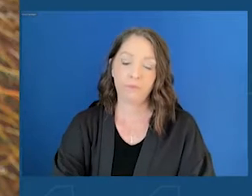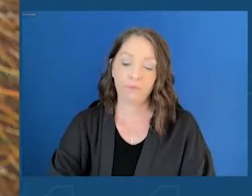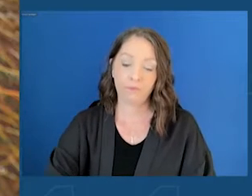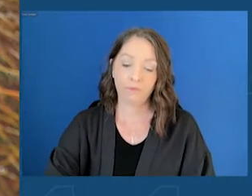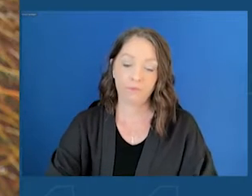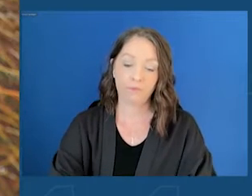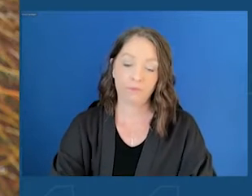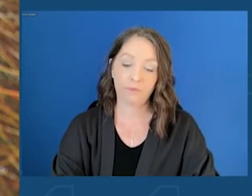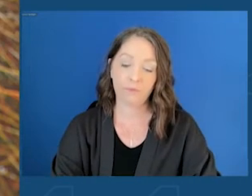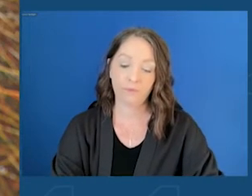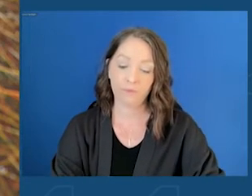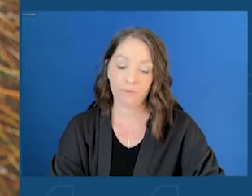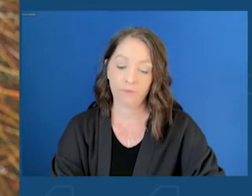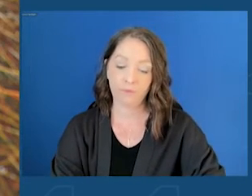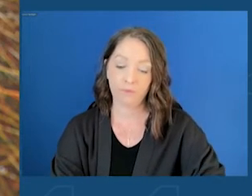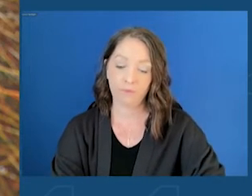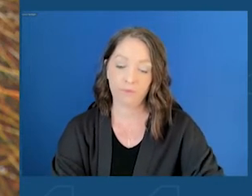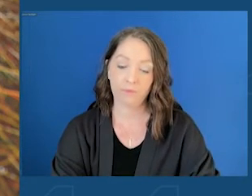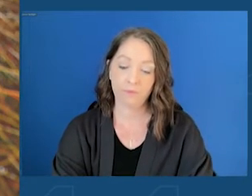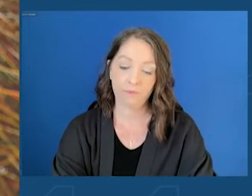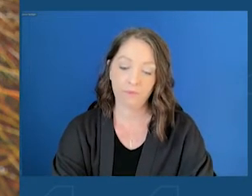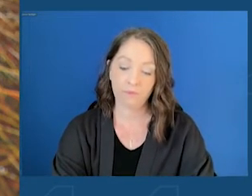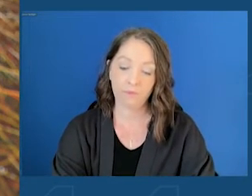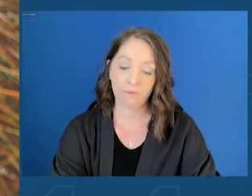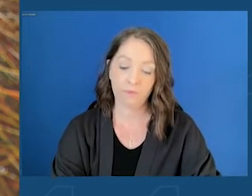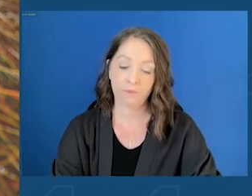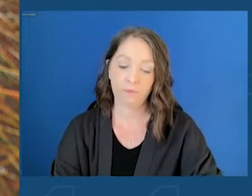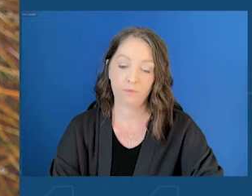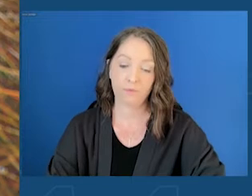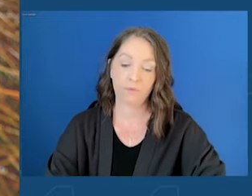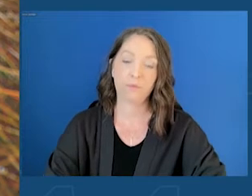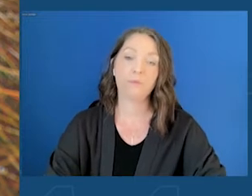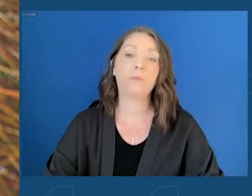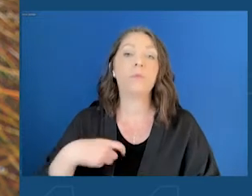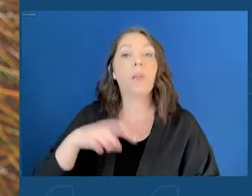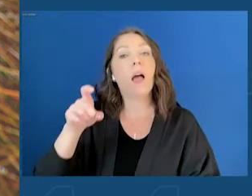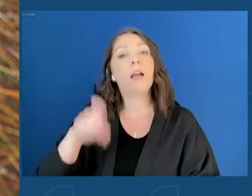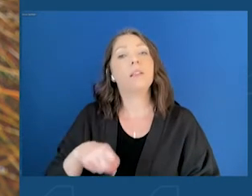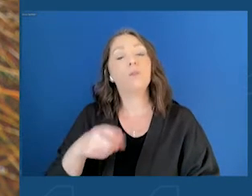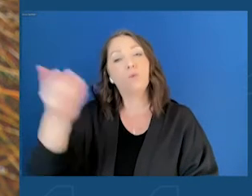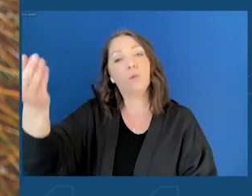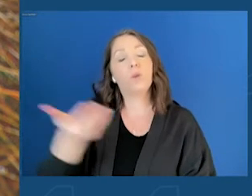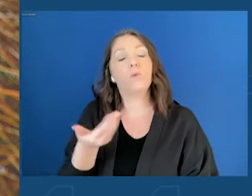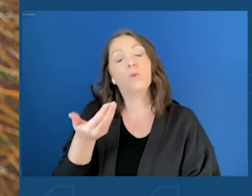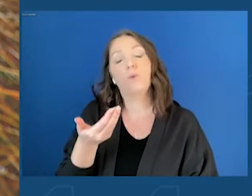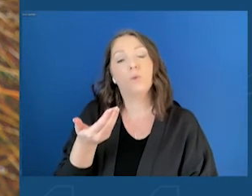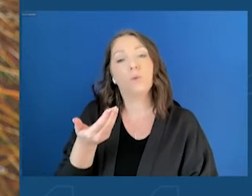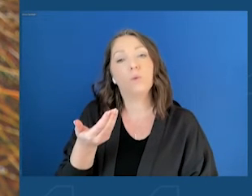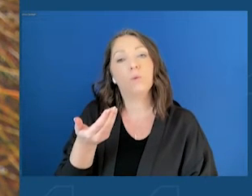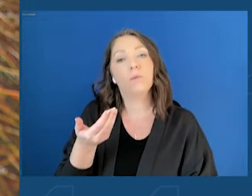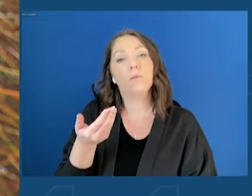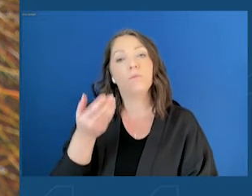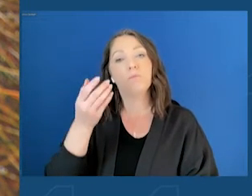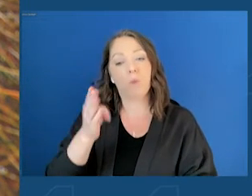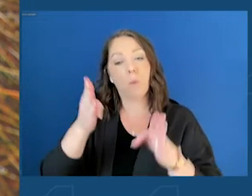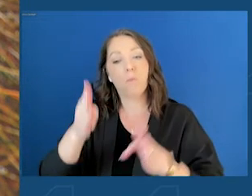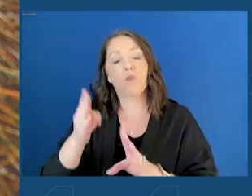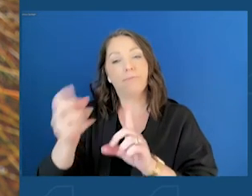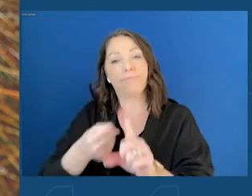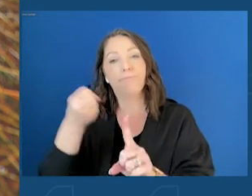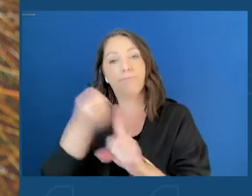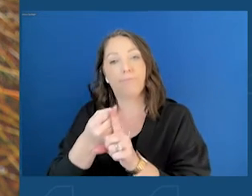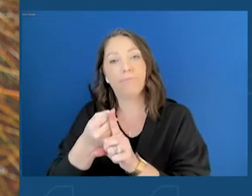I have the honor and the privilege of introducing to you an impacted individual. She has the courage to tell her